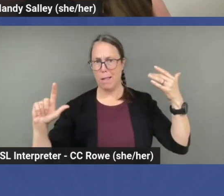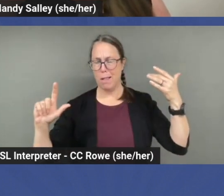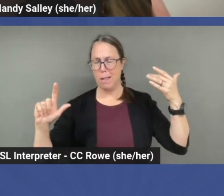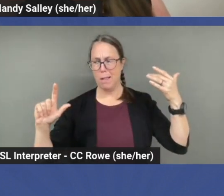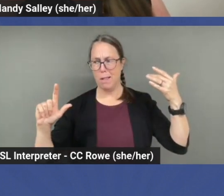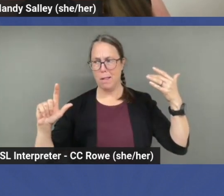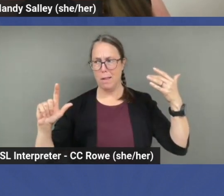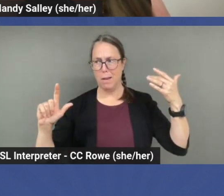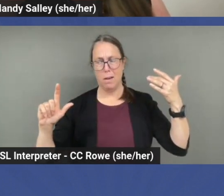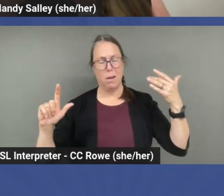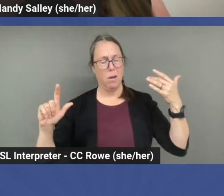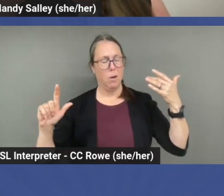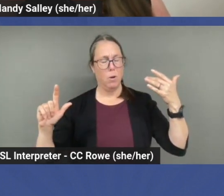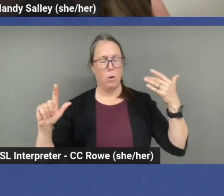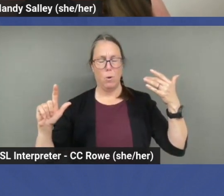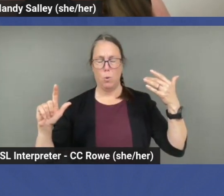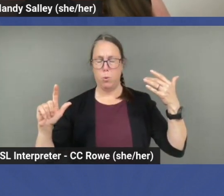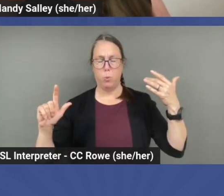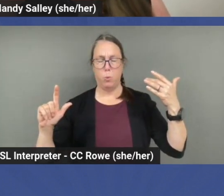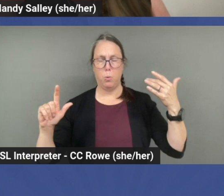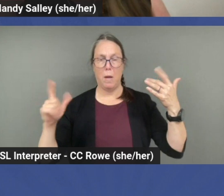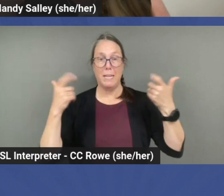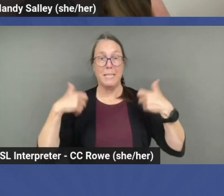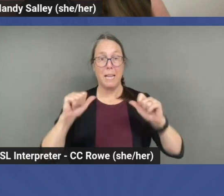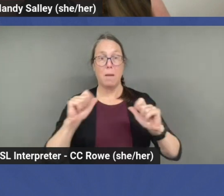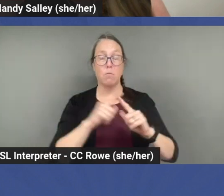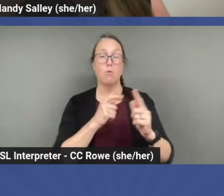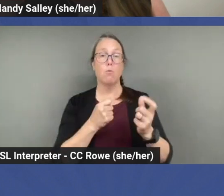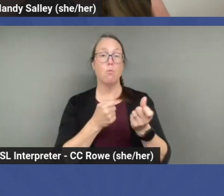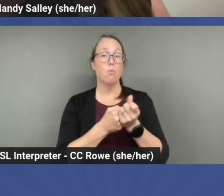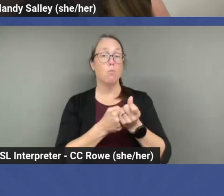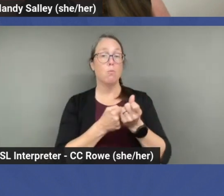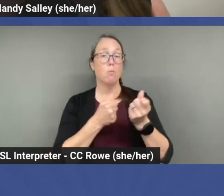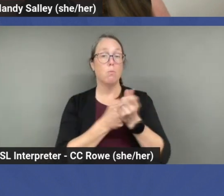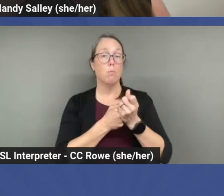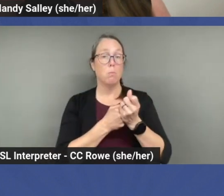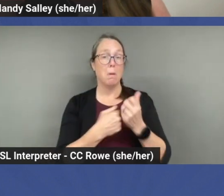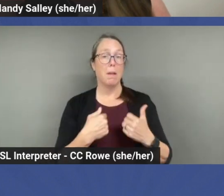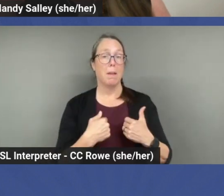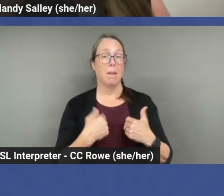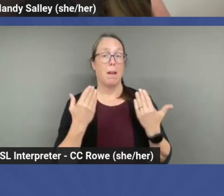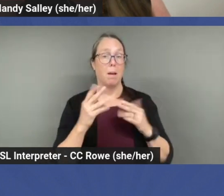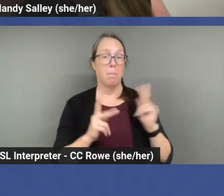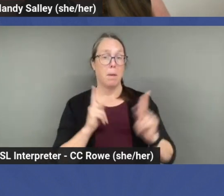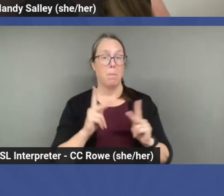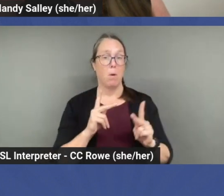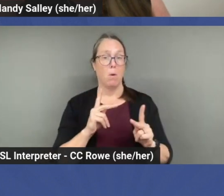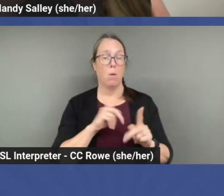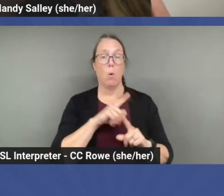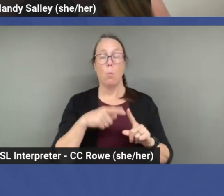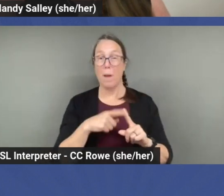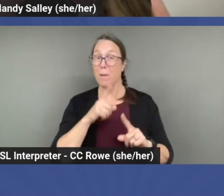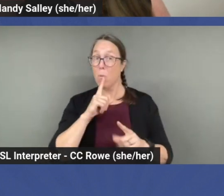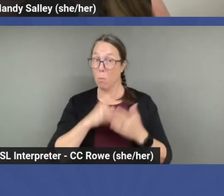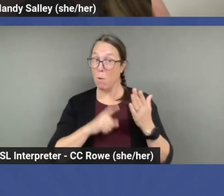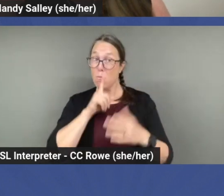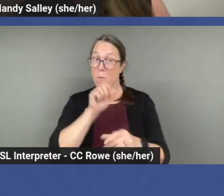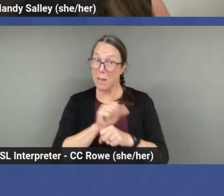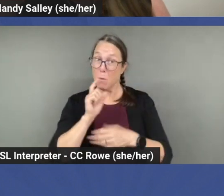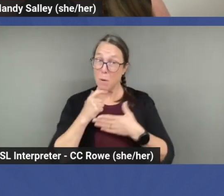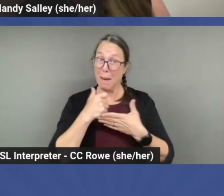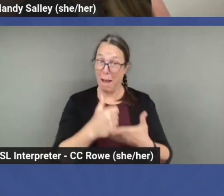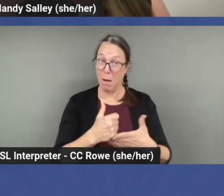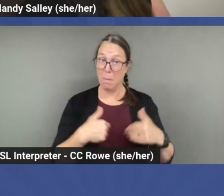are attempts to support young people when what would really support young people would be